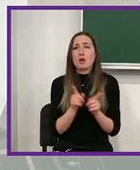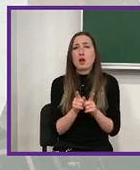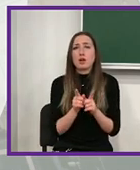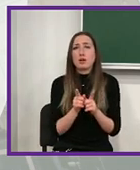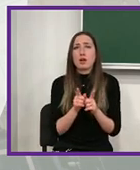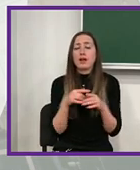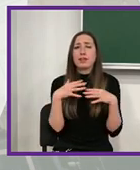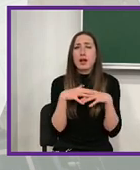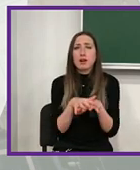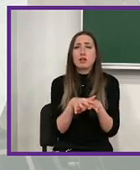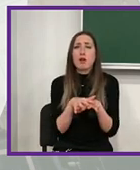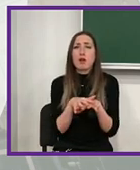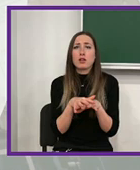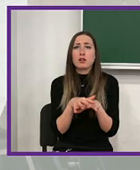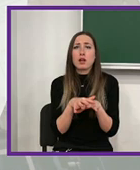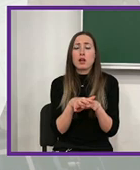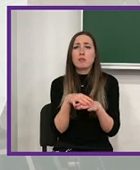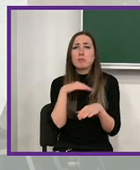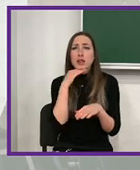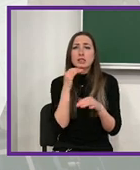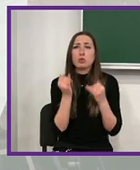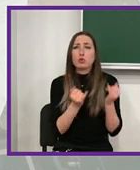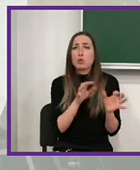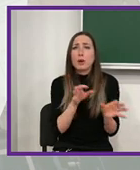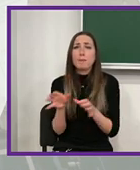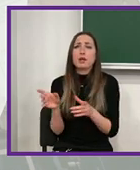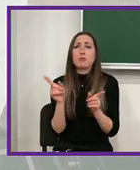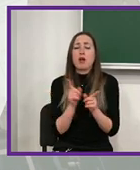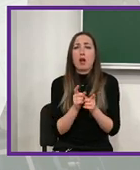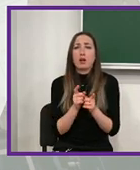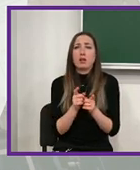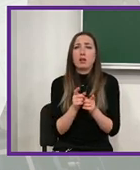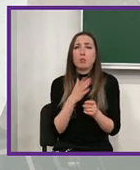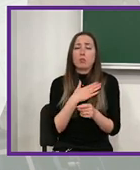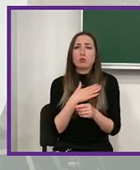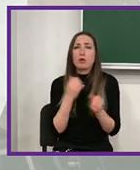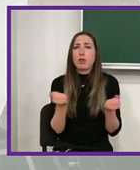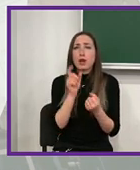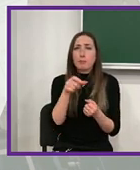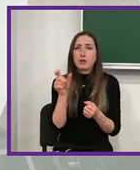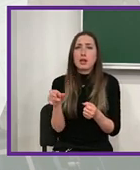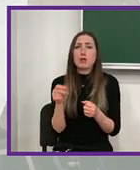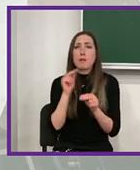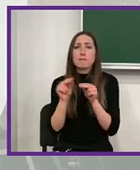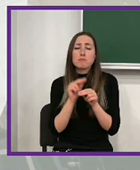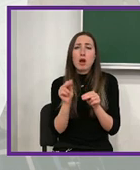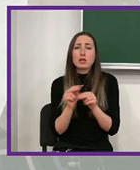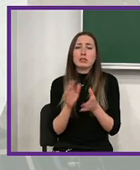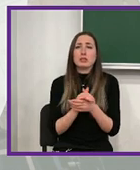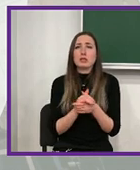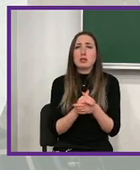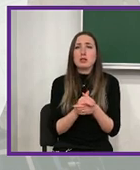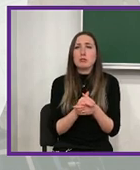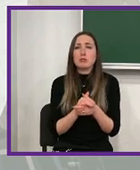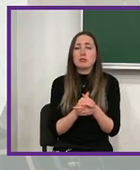monitoring, training and communication of our own employees, reporting to executive management and the board on human